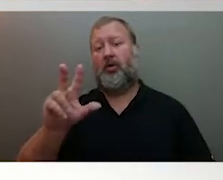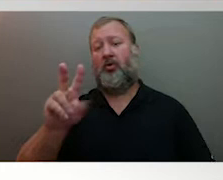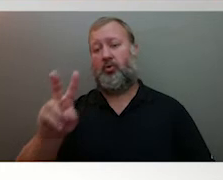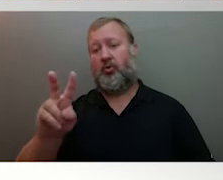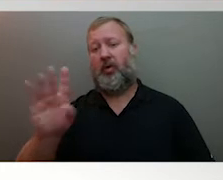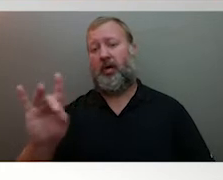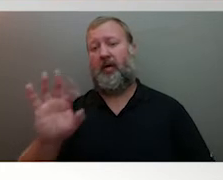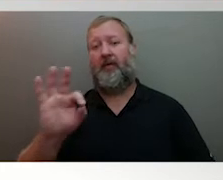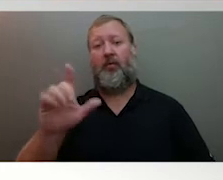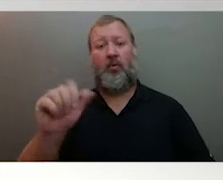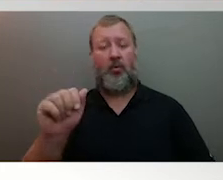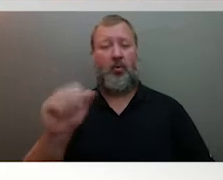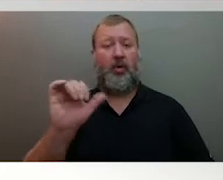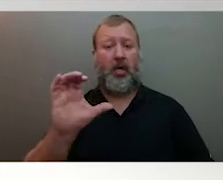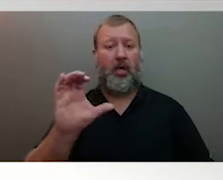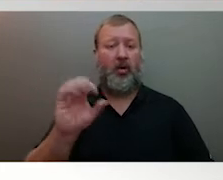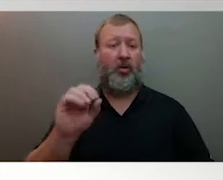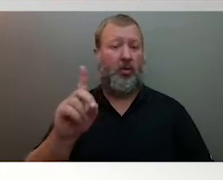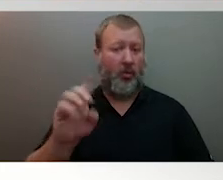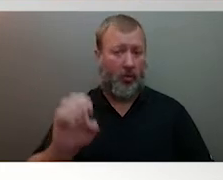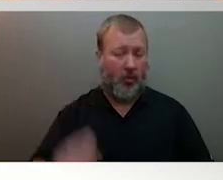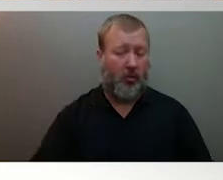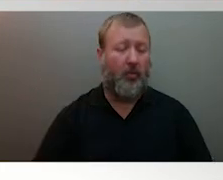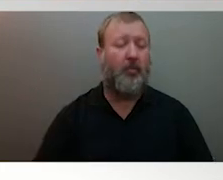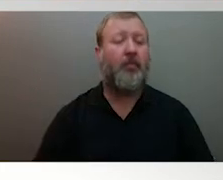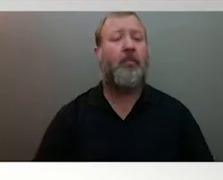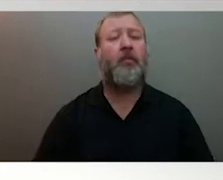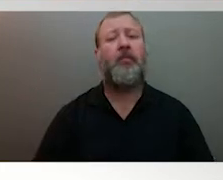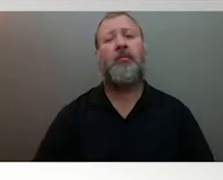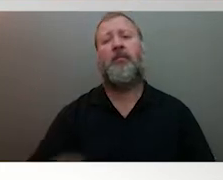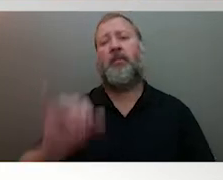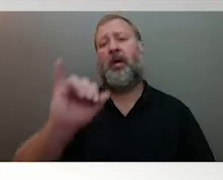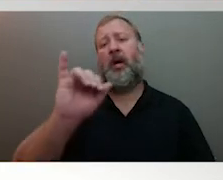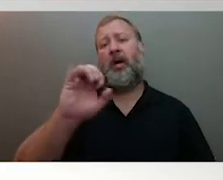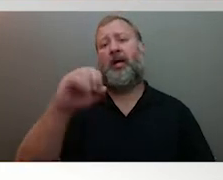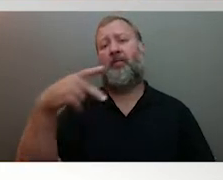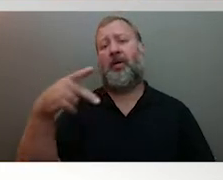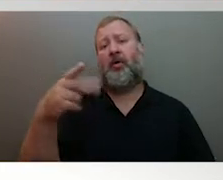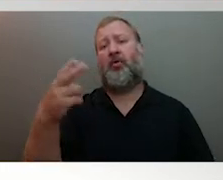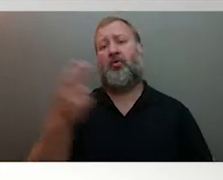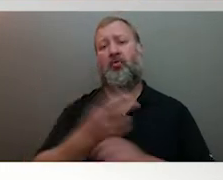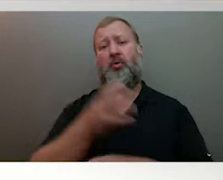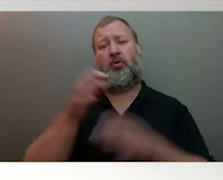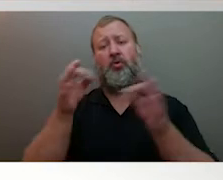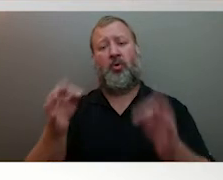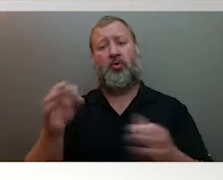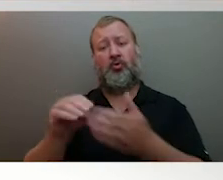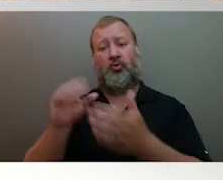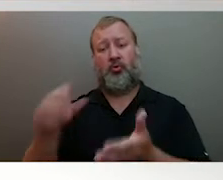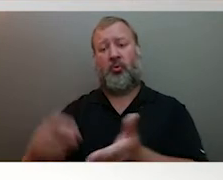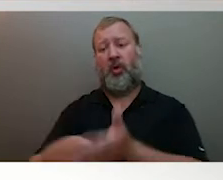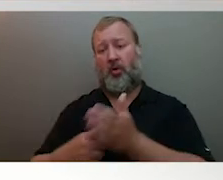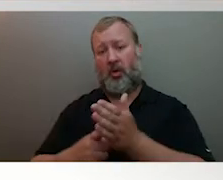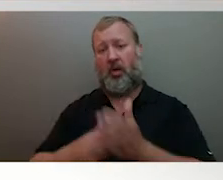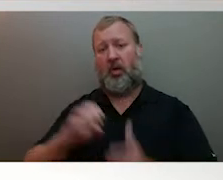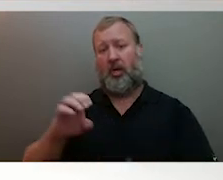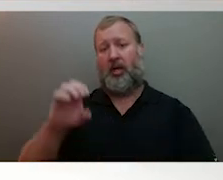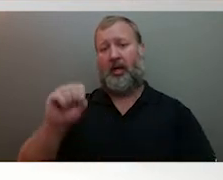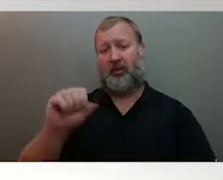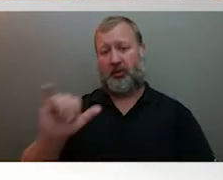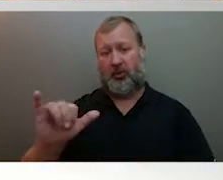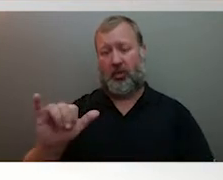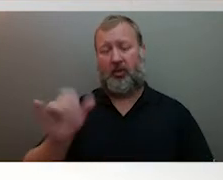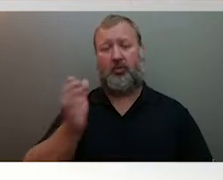6A-6.03028 of the Florida Administrative Code. The IEP team may use criteria to determine whether a student requires ESY